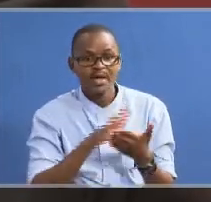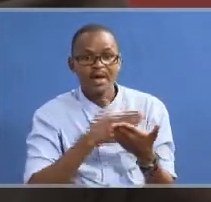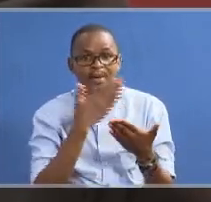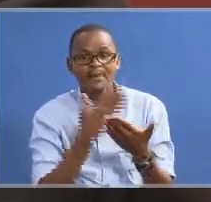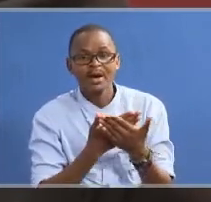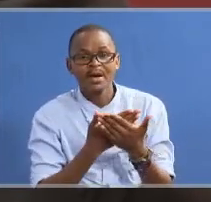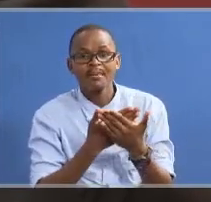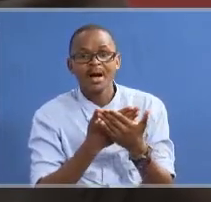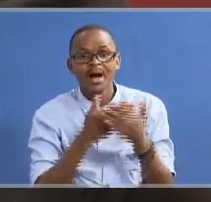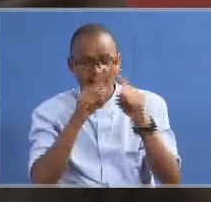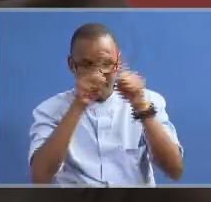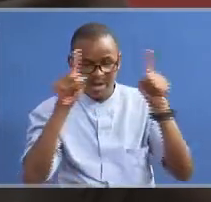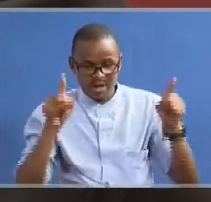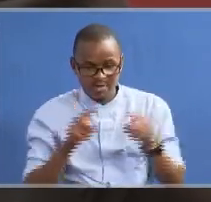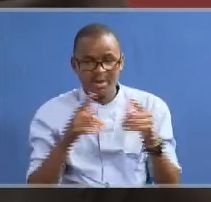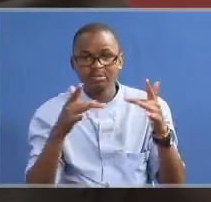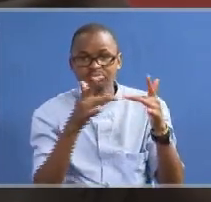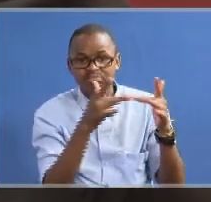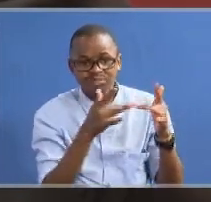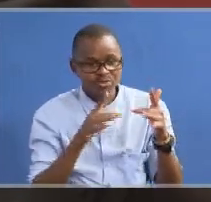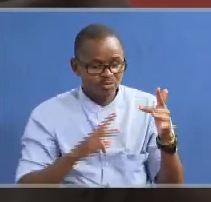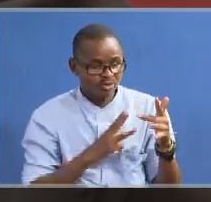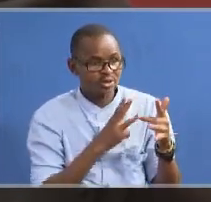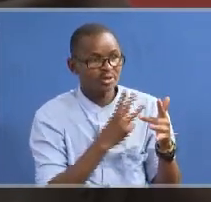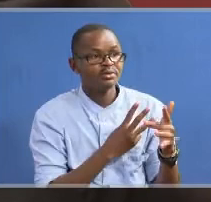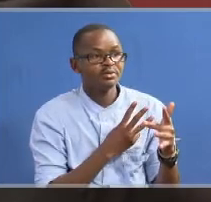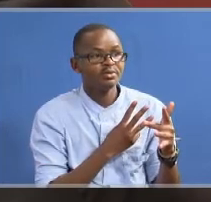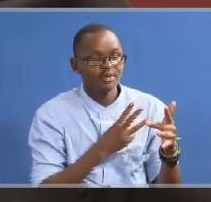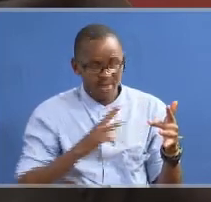for our passports online,